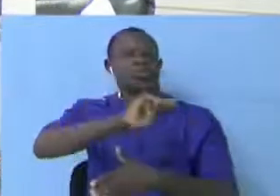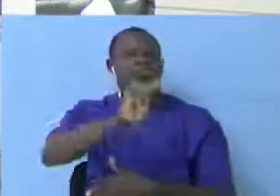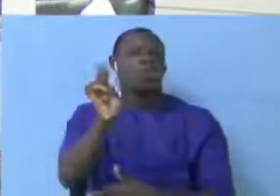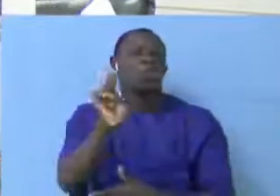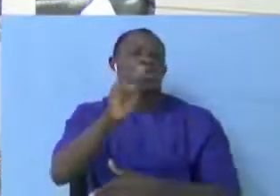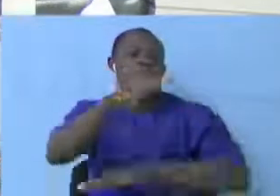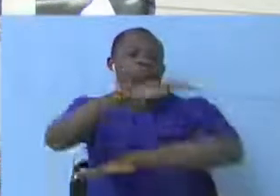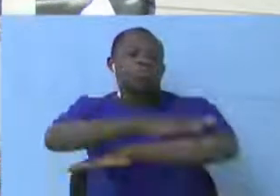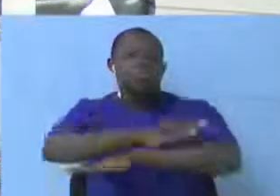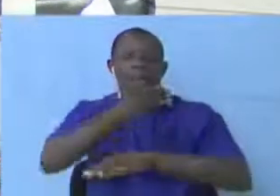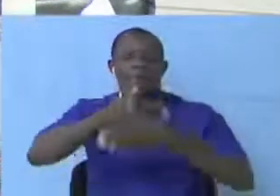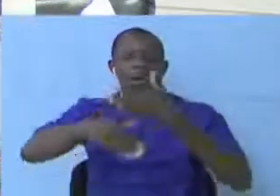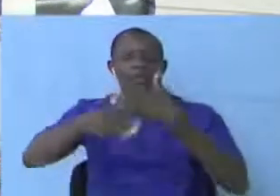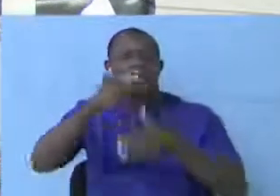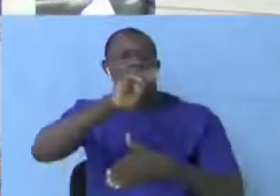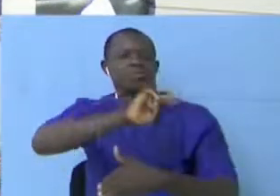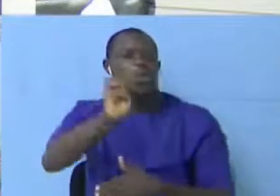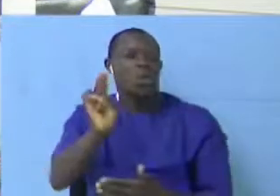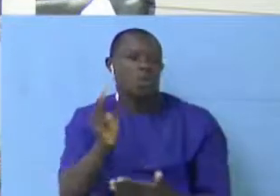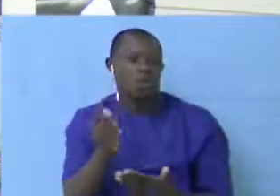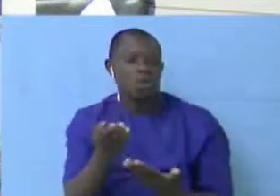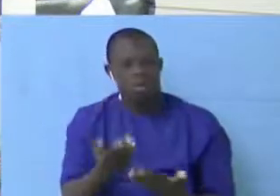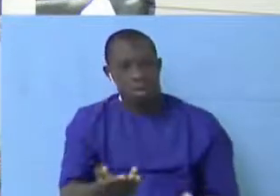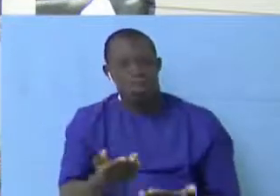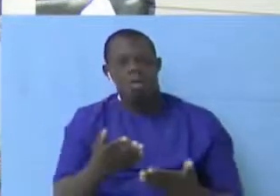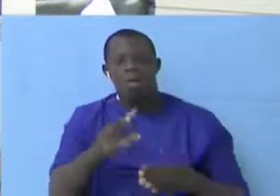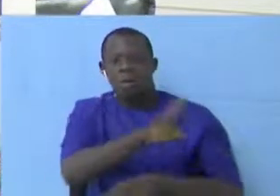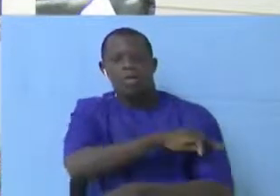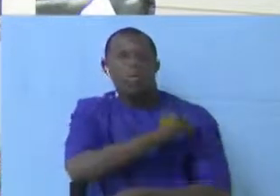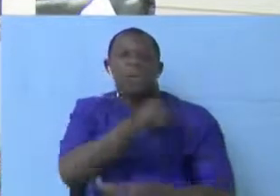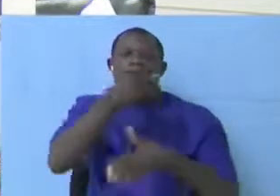Or terrorism or insurgency.